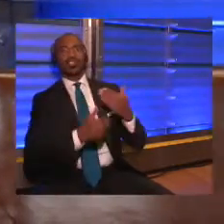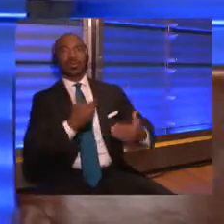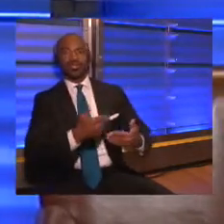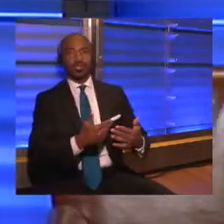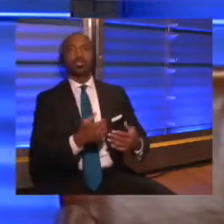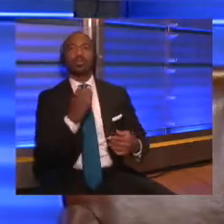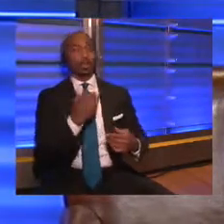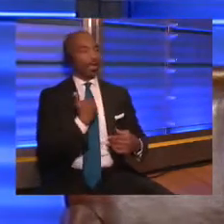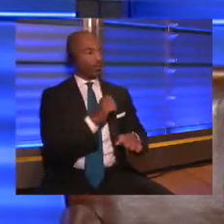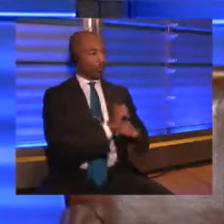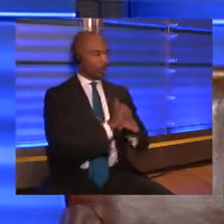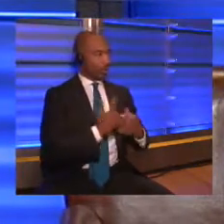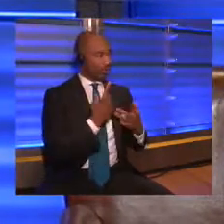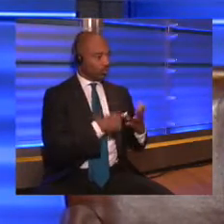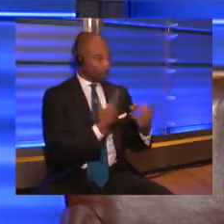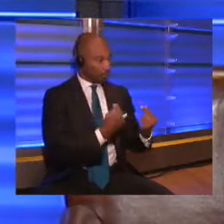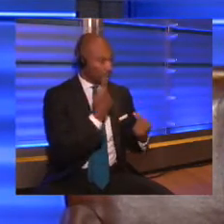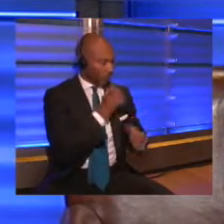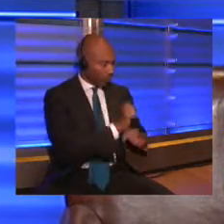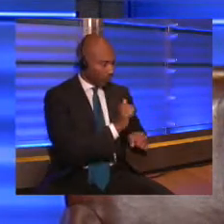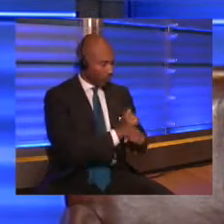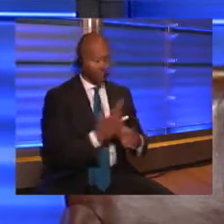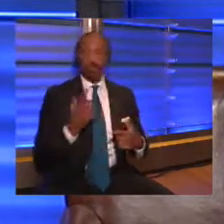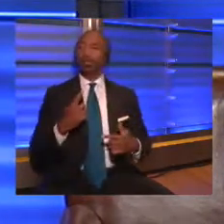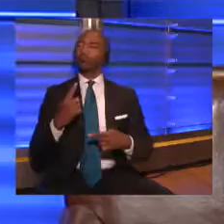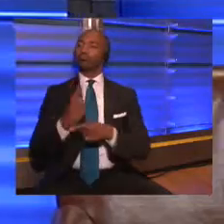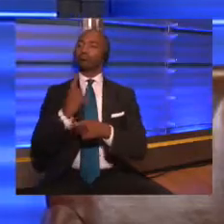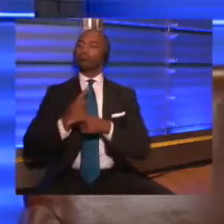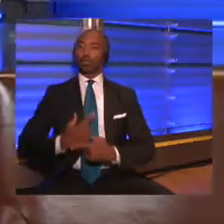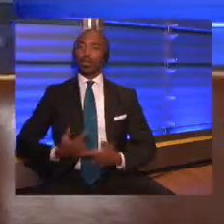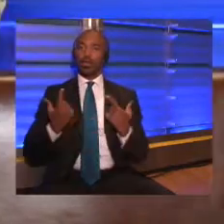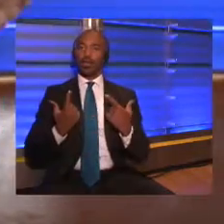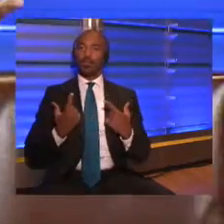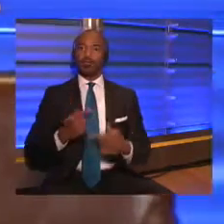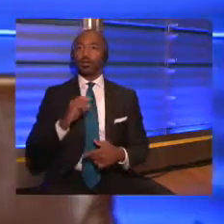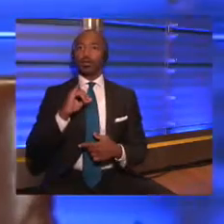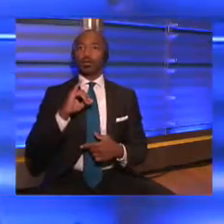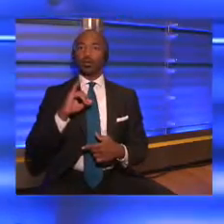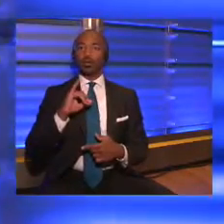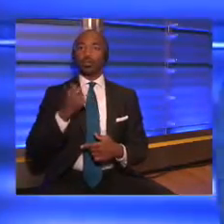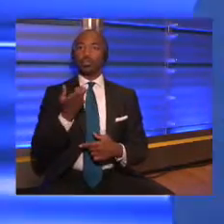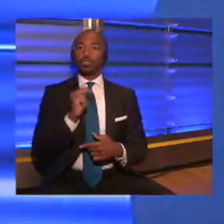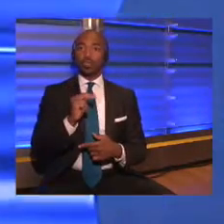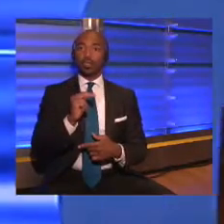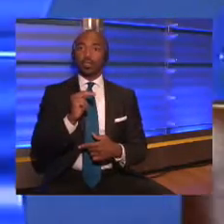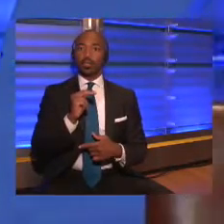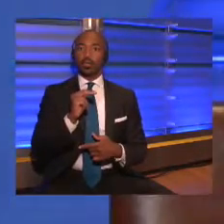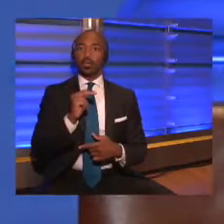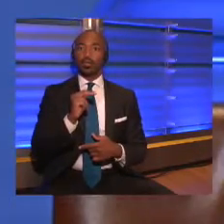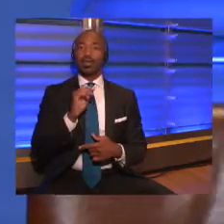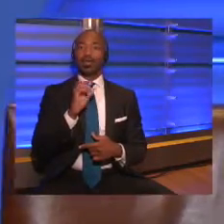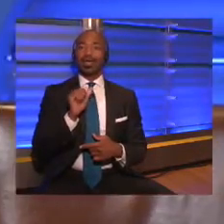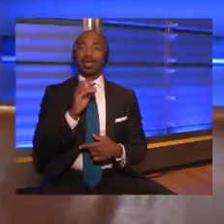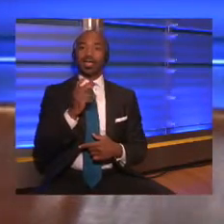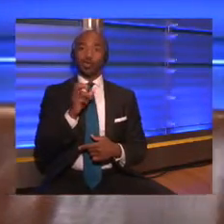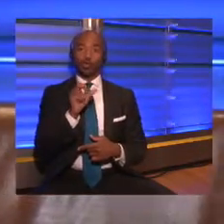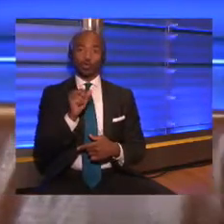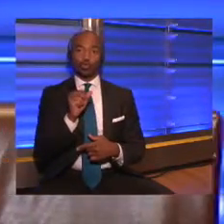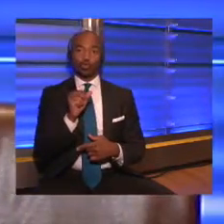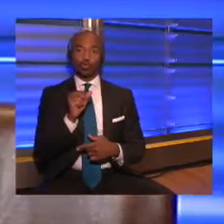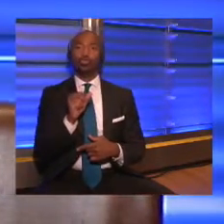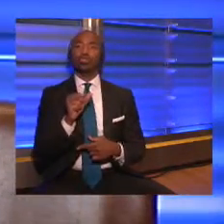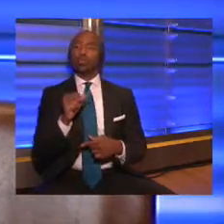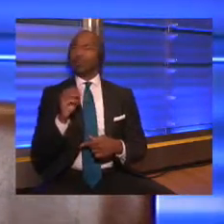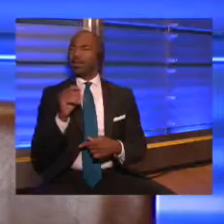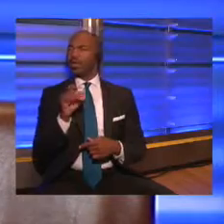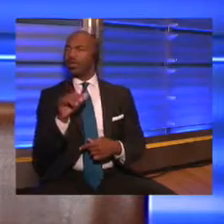life. And I think a lot of the dissatisfaction Gen Xers and millennials have come across is the fact that we're living with this,